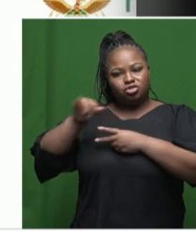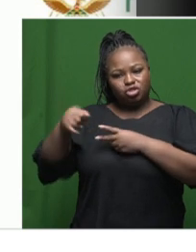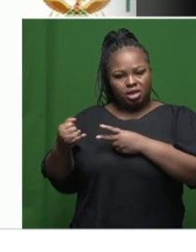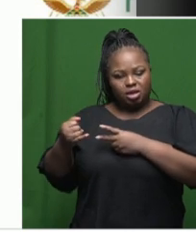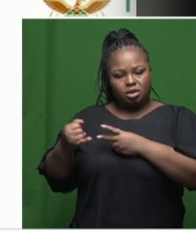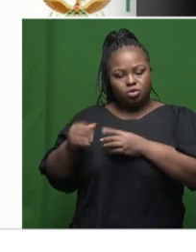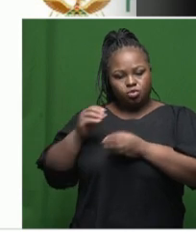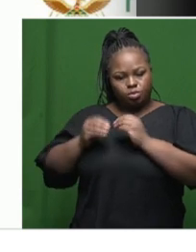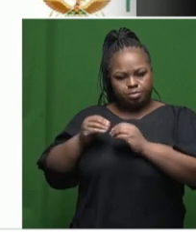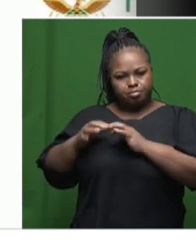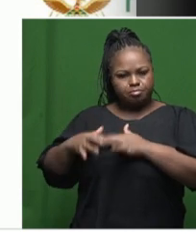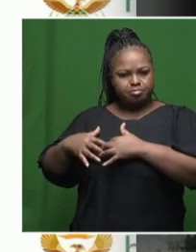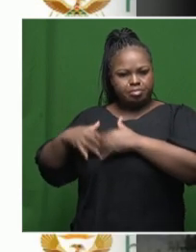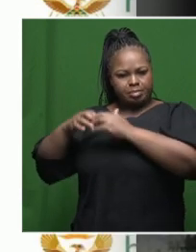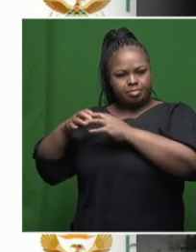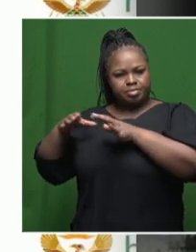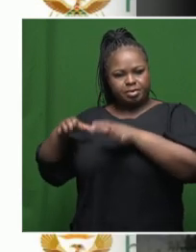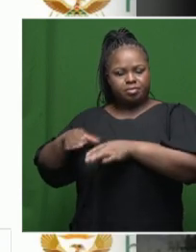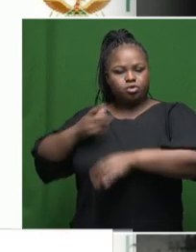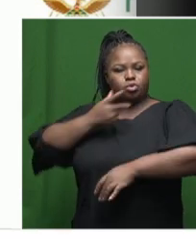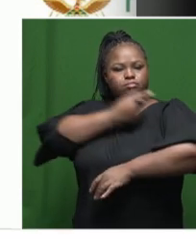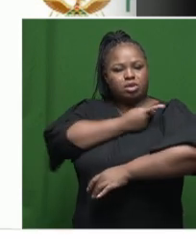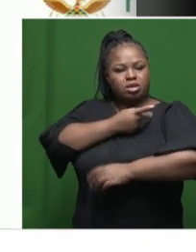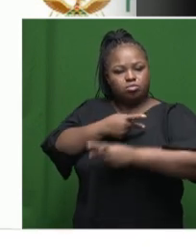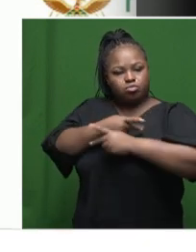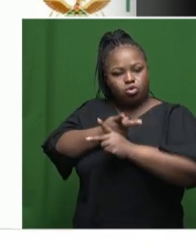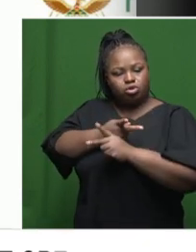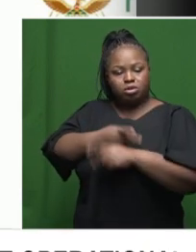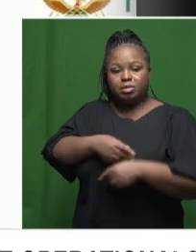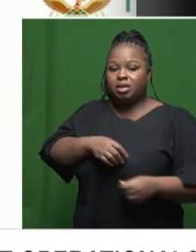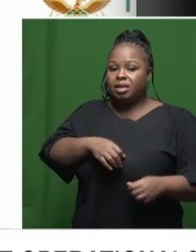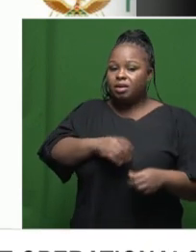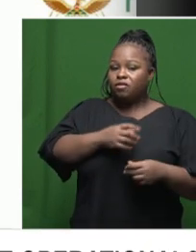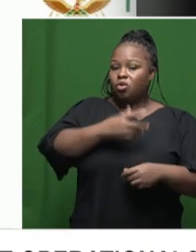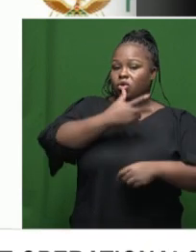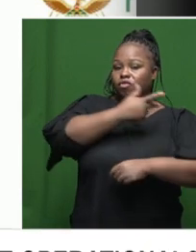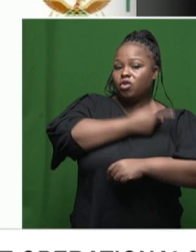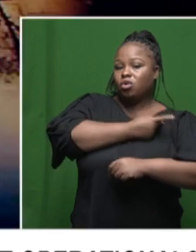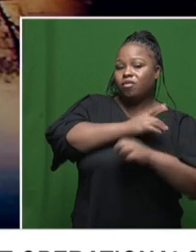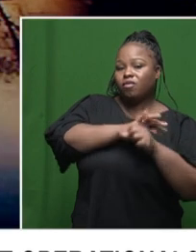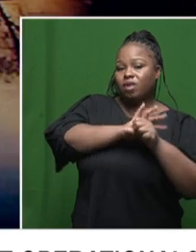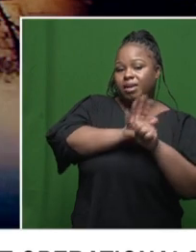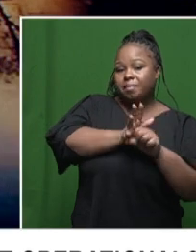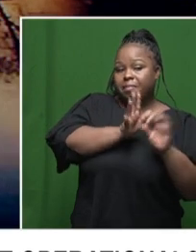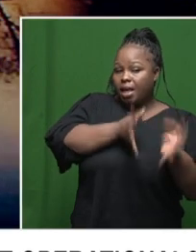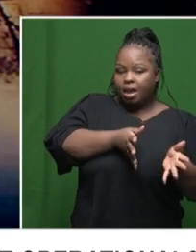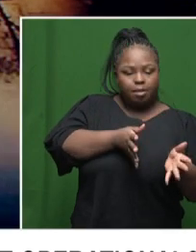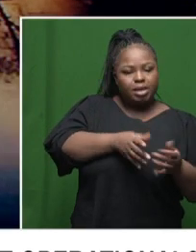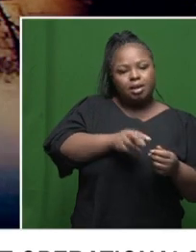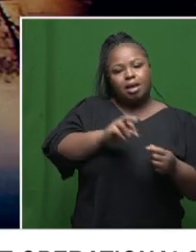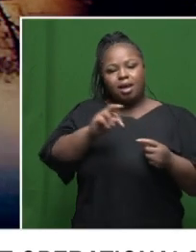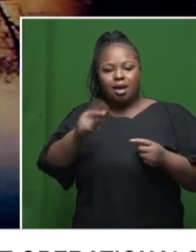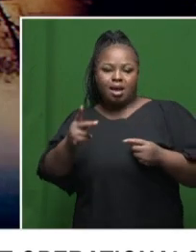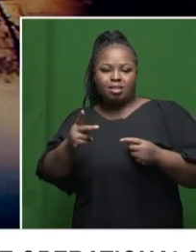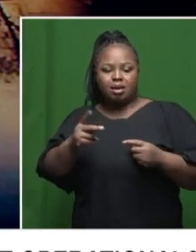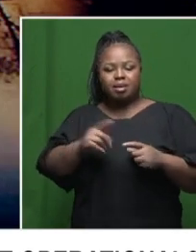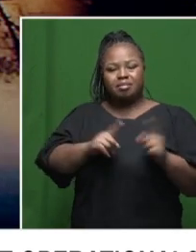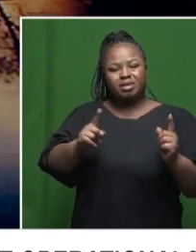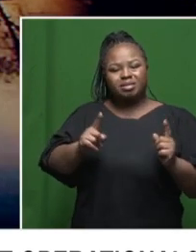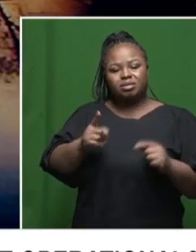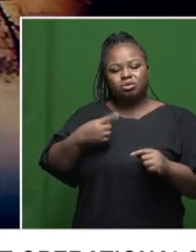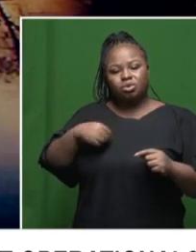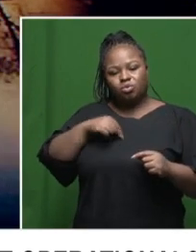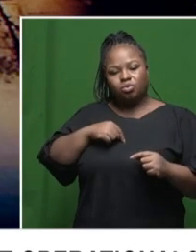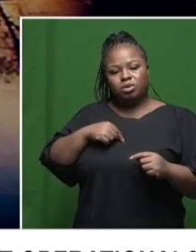that this was meant to or produce other vaccines, not just a COVID vaccine. But the reality is that it needed to get